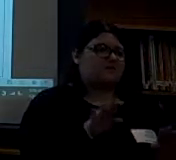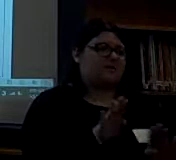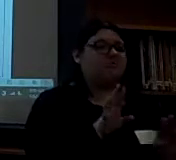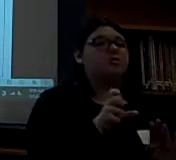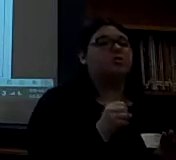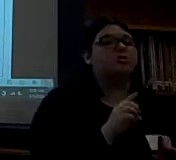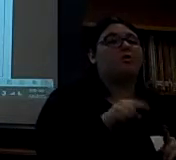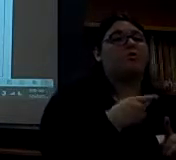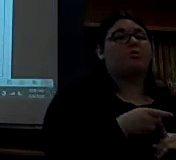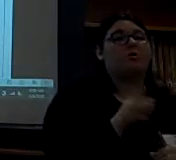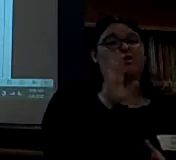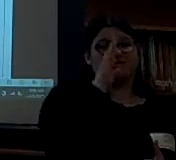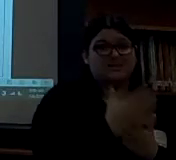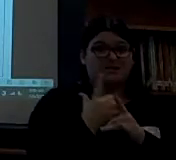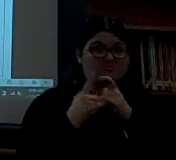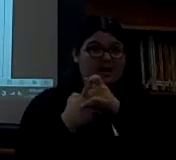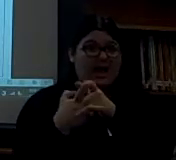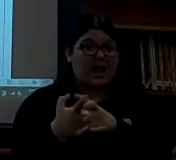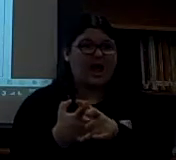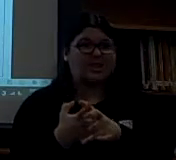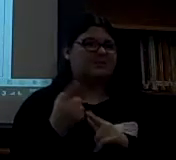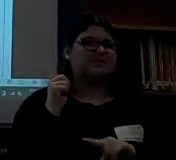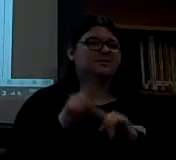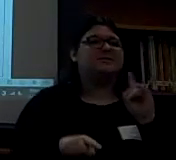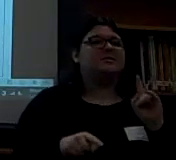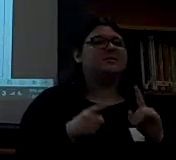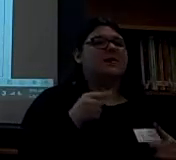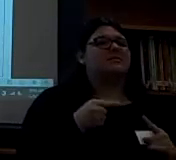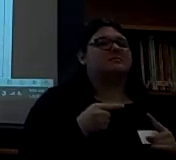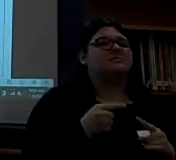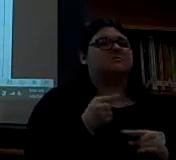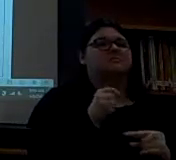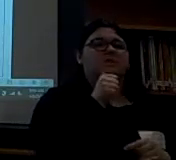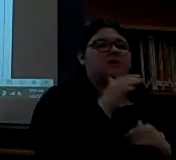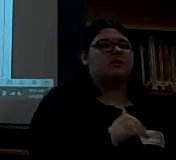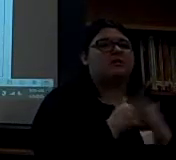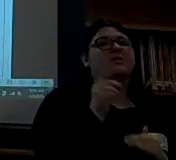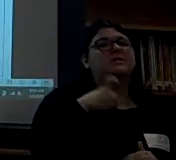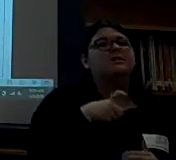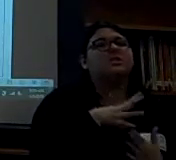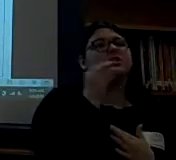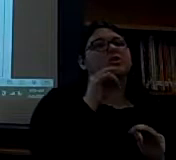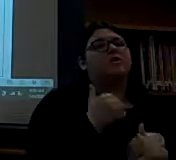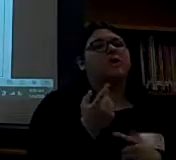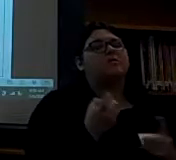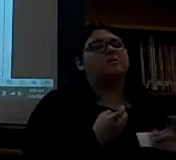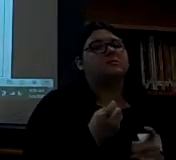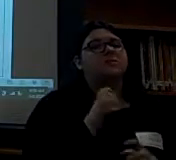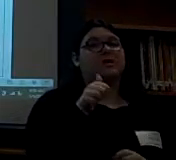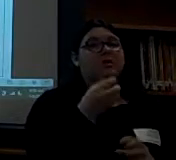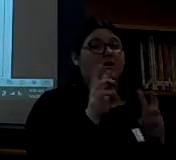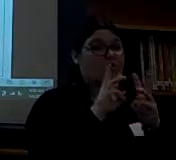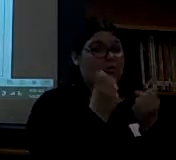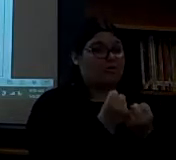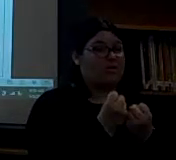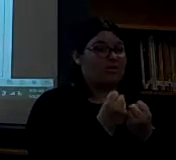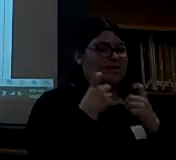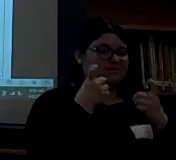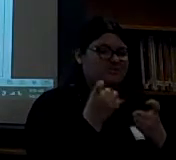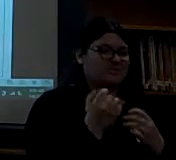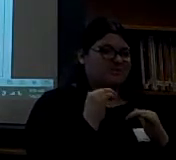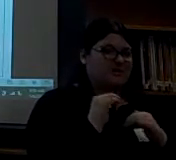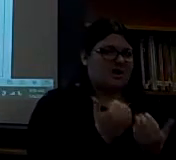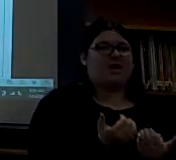your son is flighting, it's because he can't handle that discomfort. He needs to learn how to handle it. And by the way, this is another workshop, but I'll give you basically how we